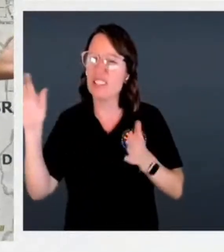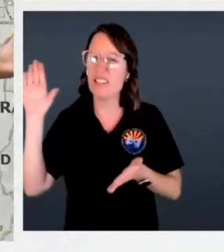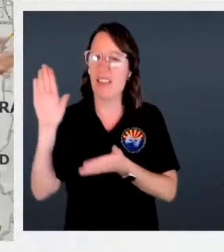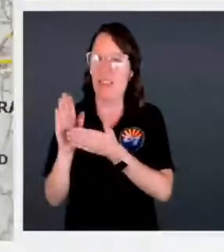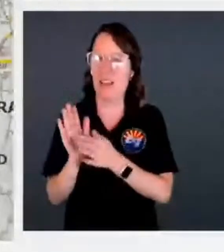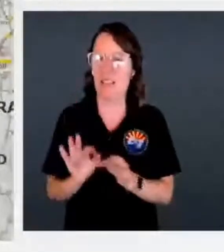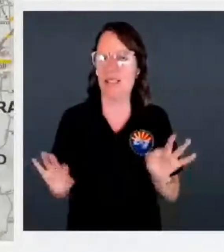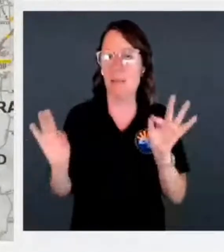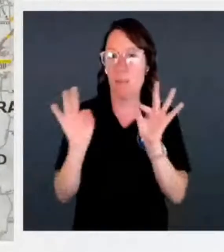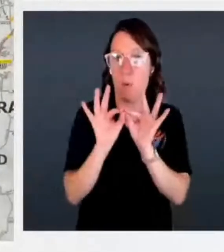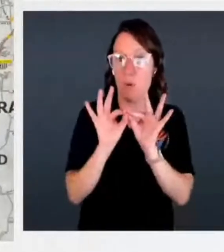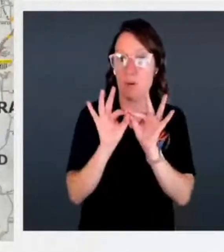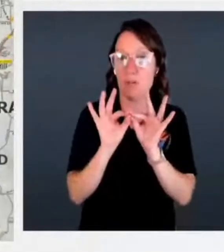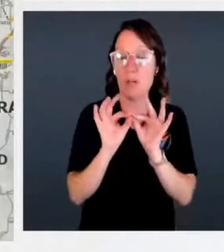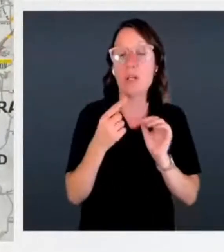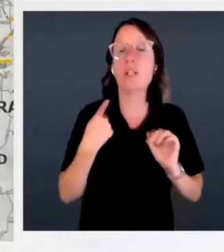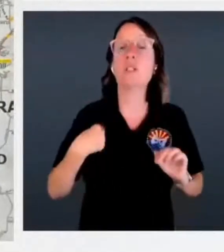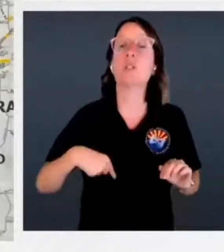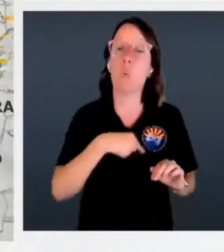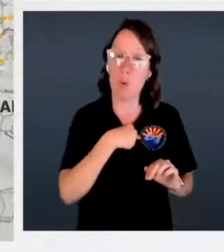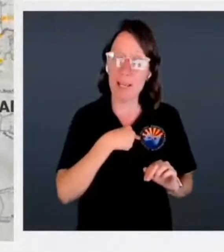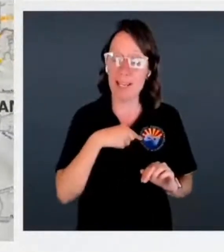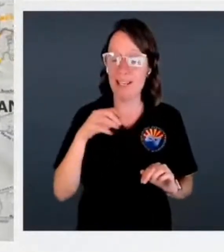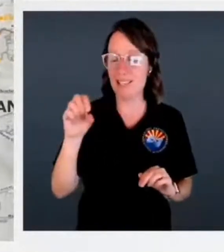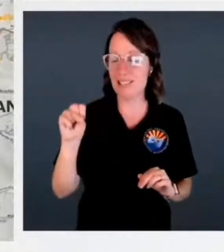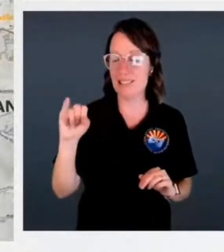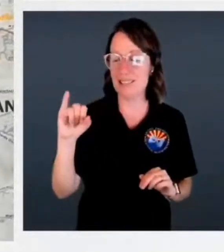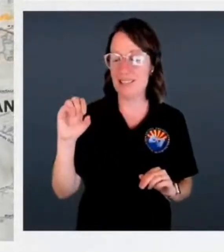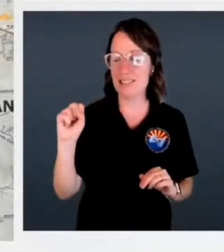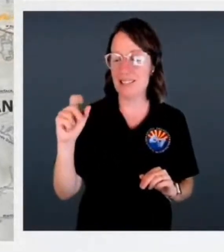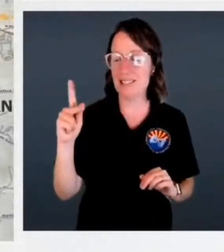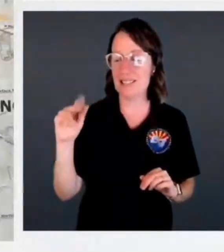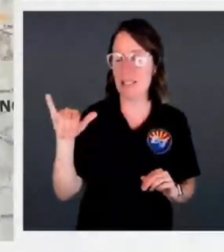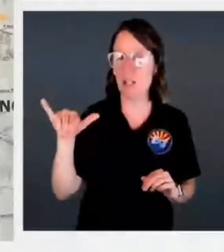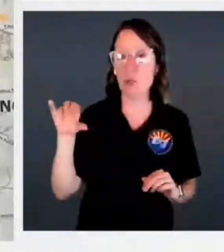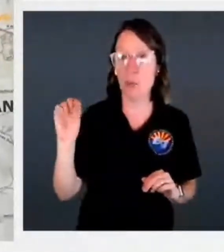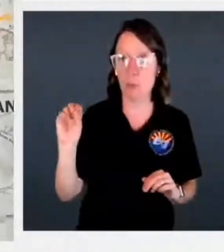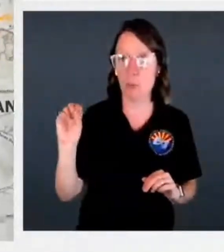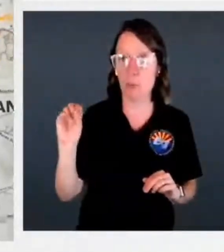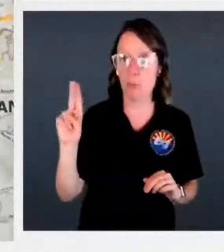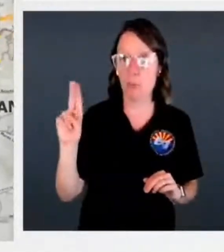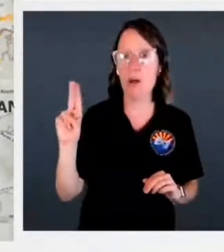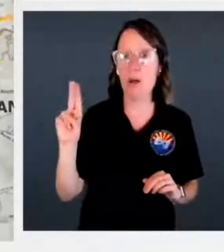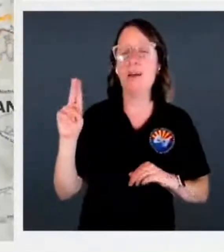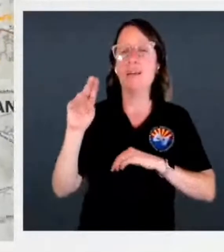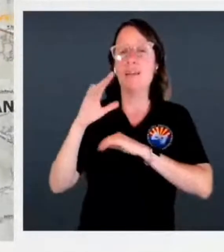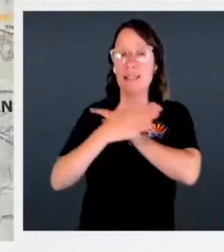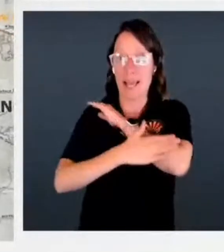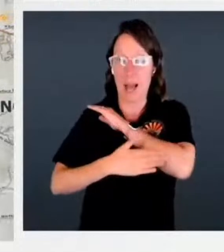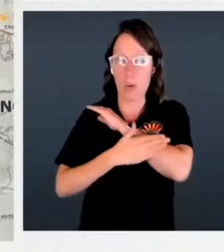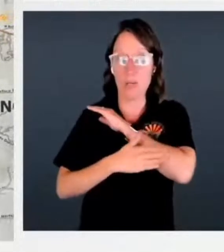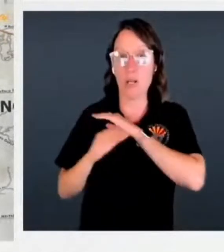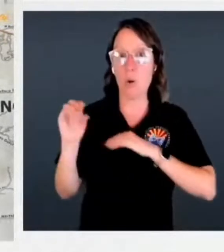OES, who's pushing that information to the sheriff and to the other evacuating authorities. We take that into account to ensure